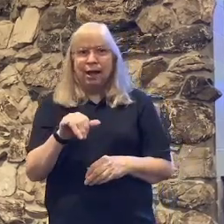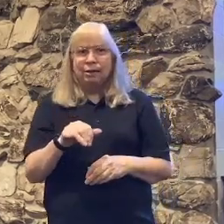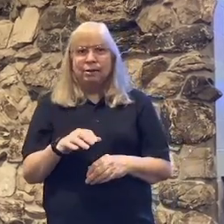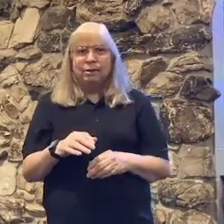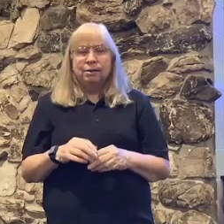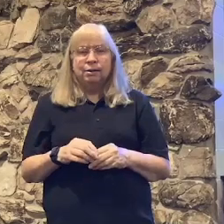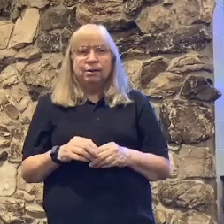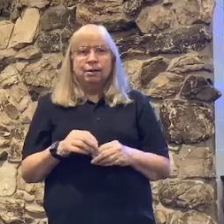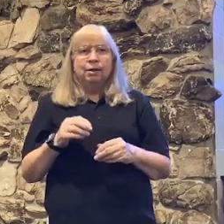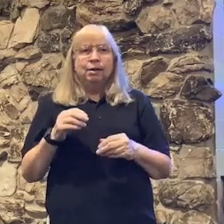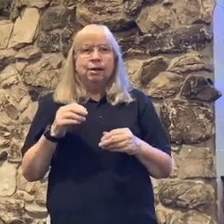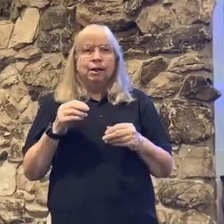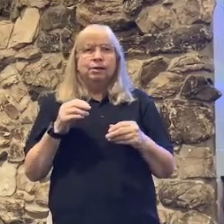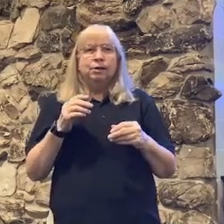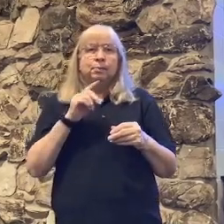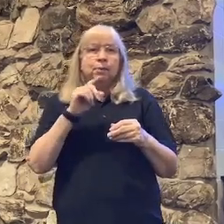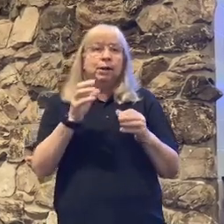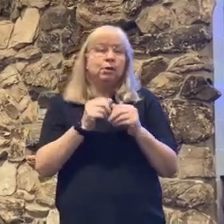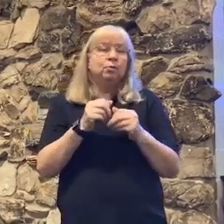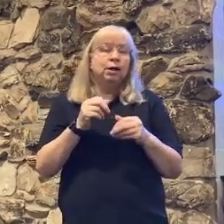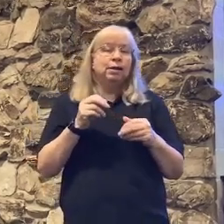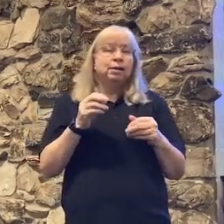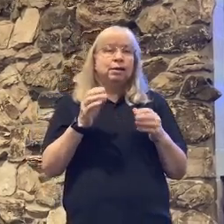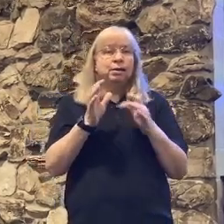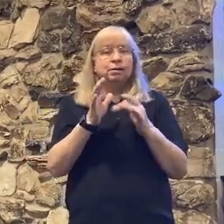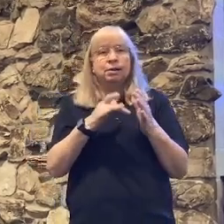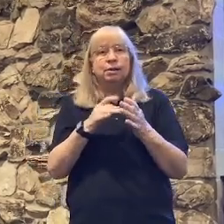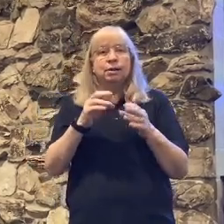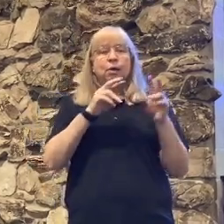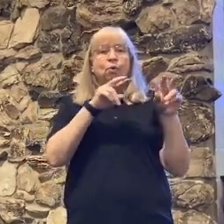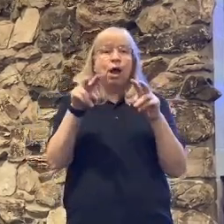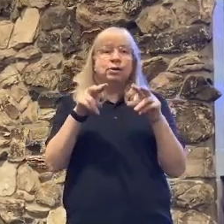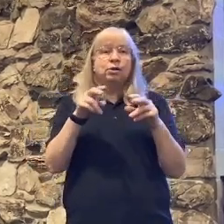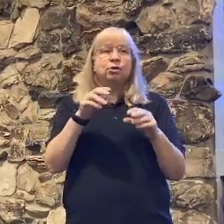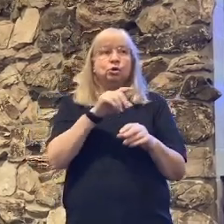Sometimes it was just being with Jesus and watching him that you'd learn.